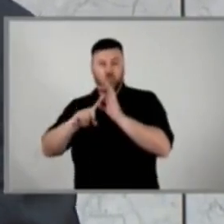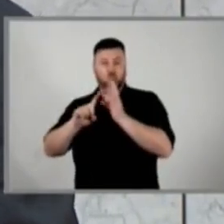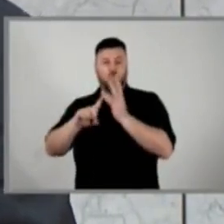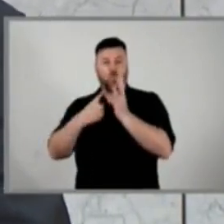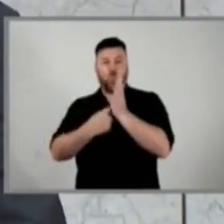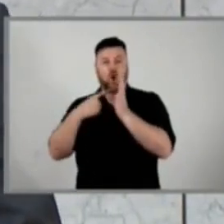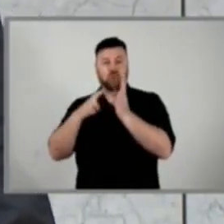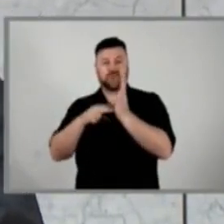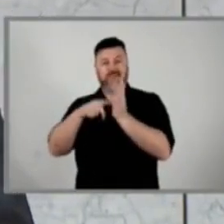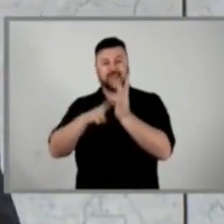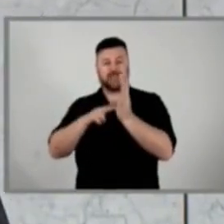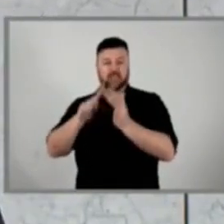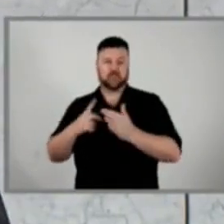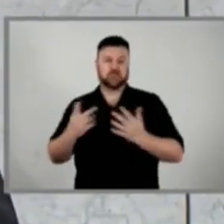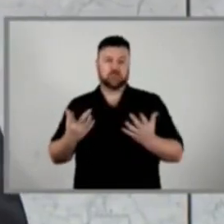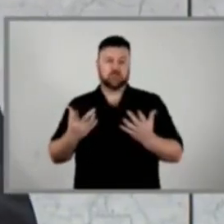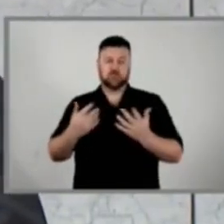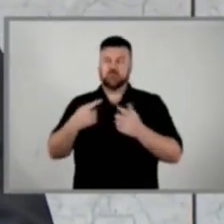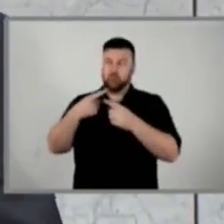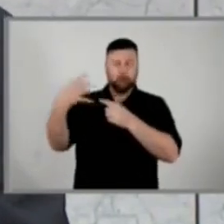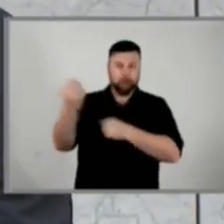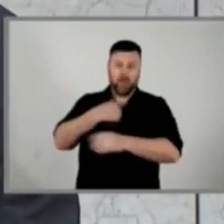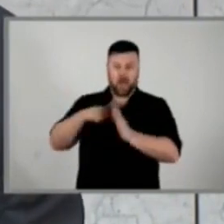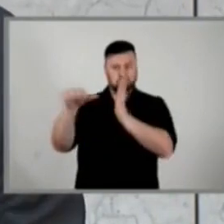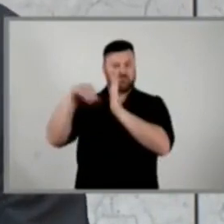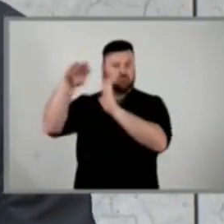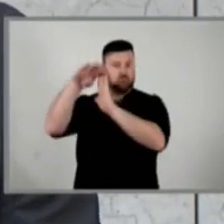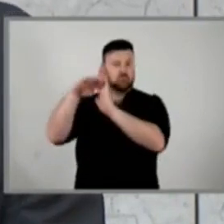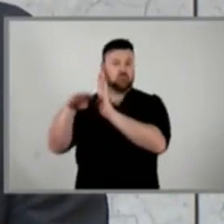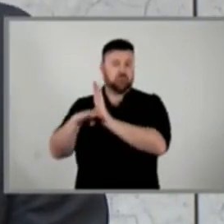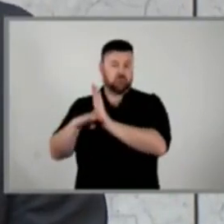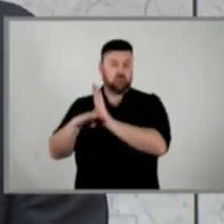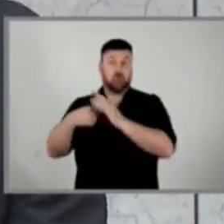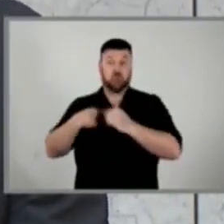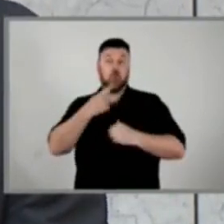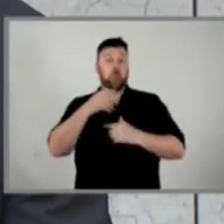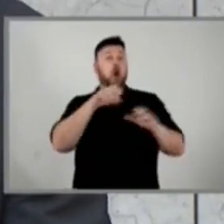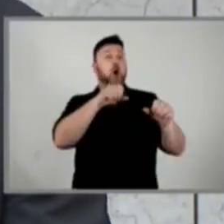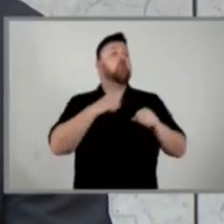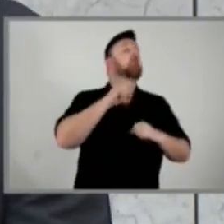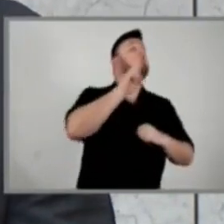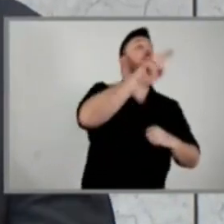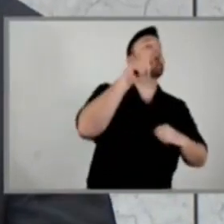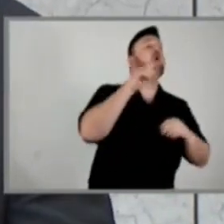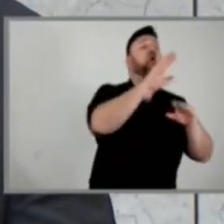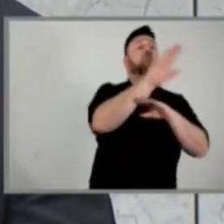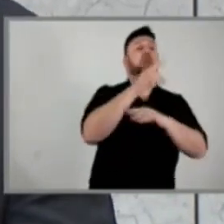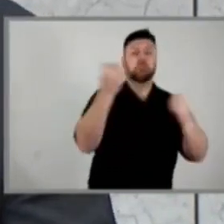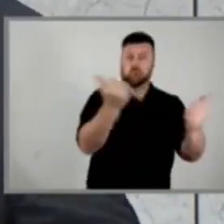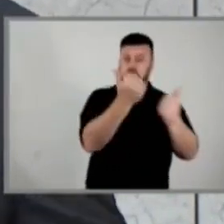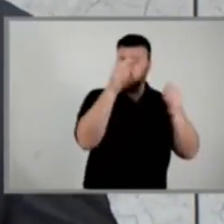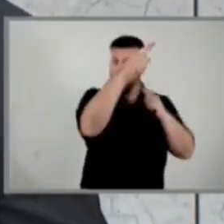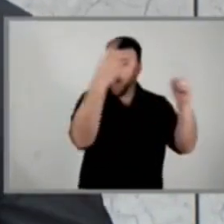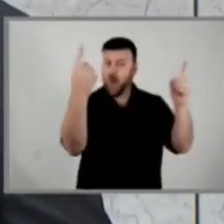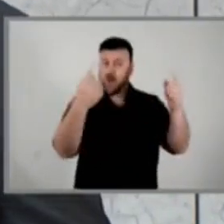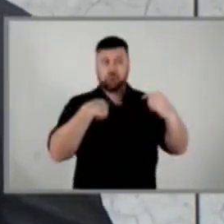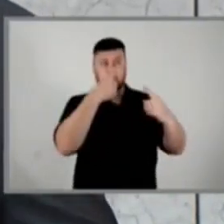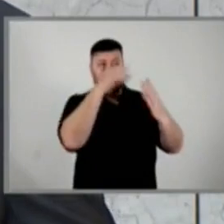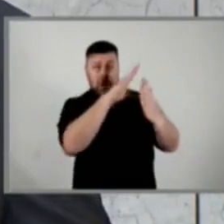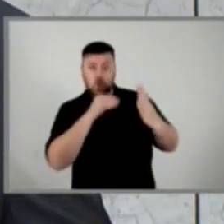standards, obviously overseen and accredited by state health authorities. But the more of these options we can identify, the more of the